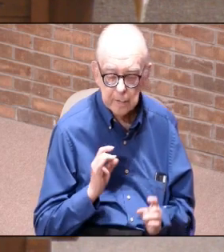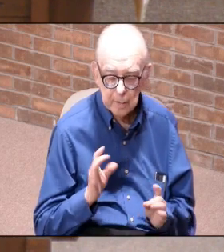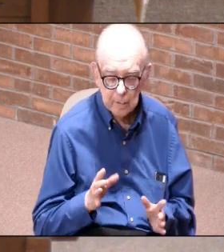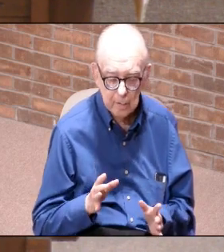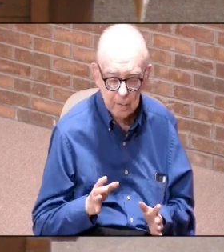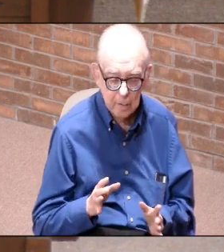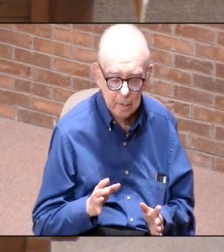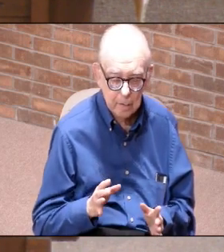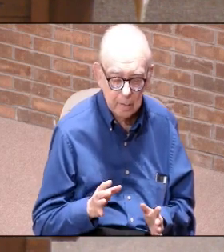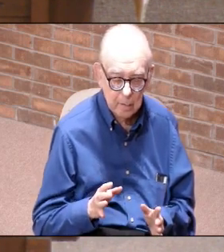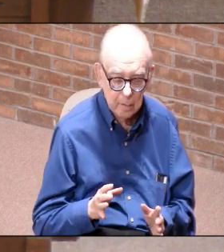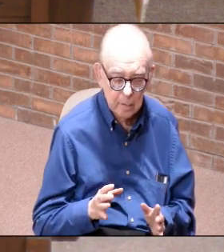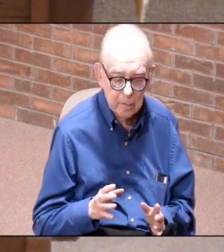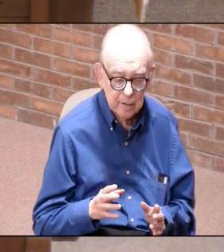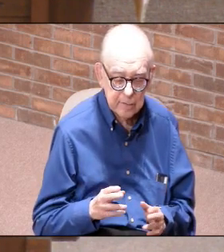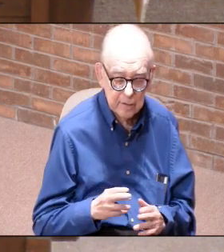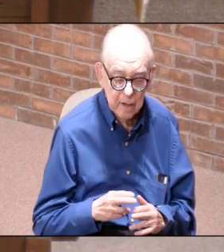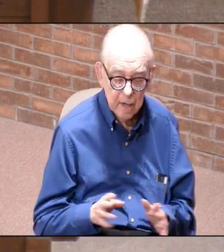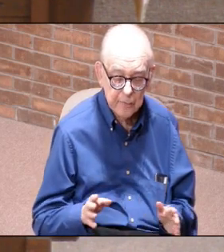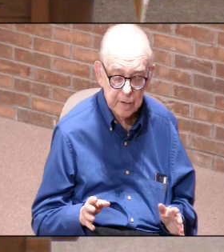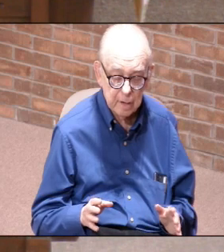And that's a heavy load.